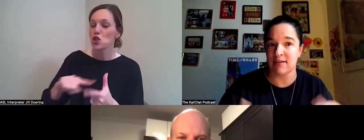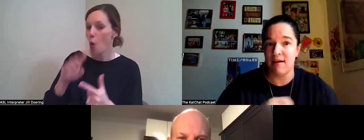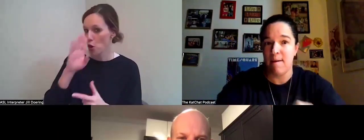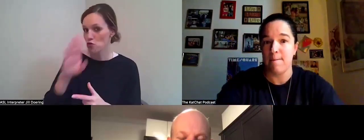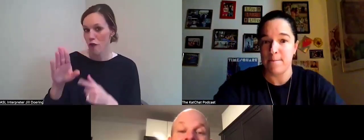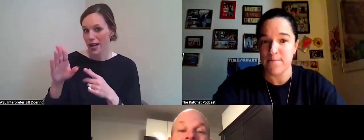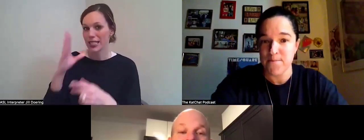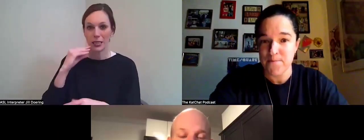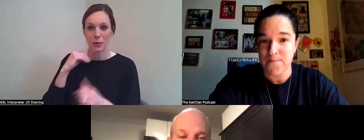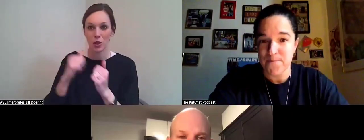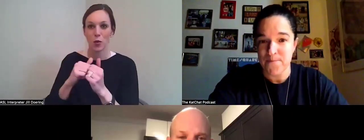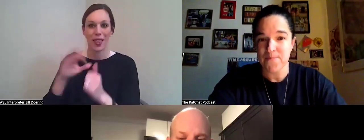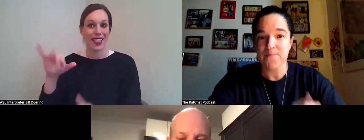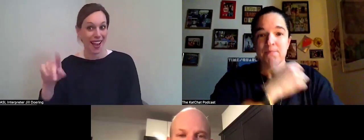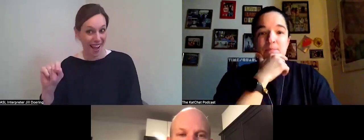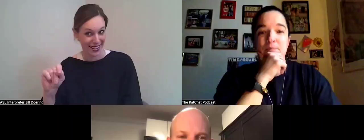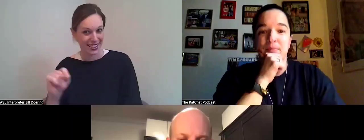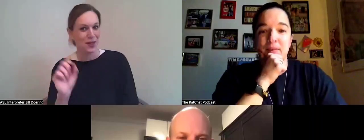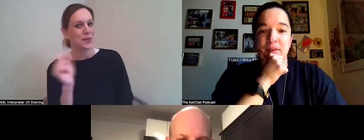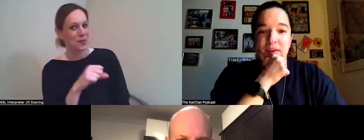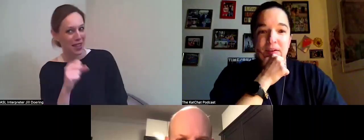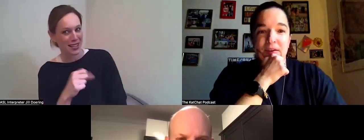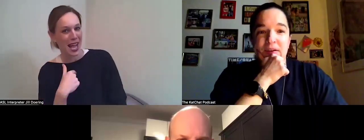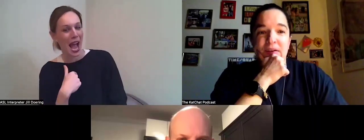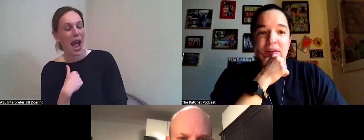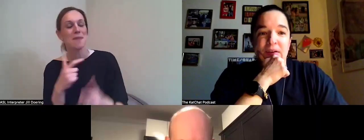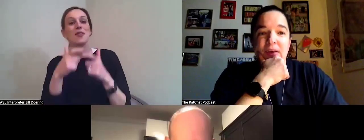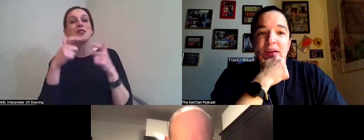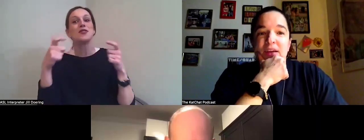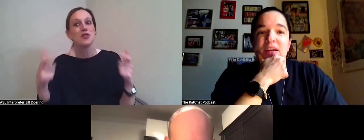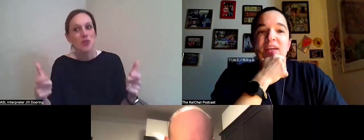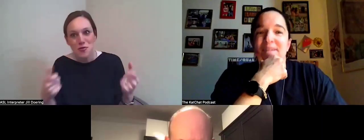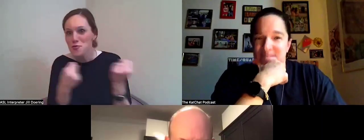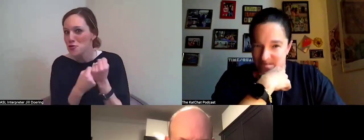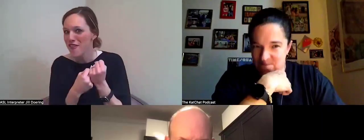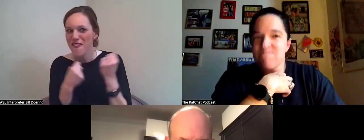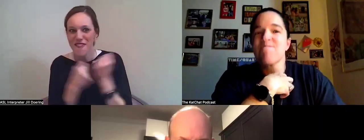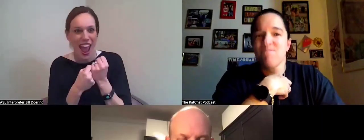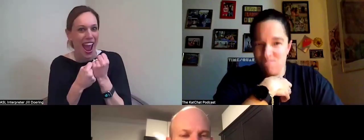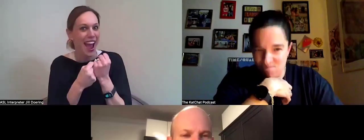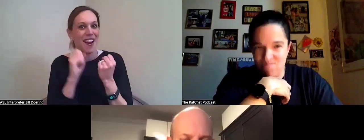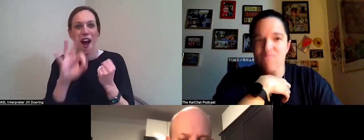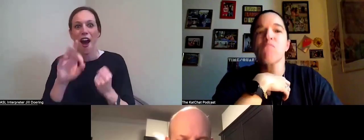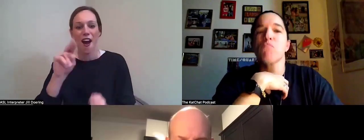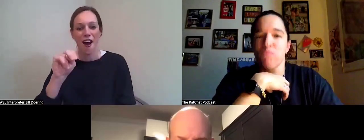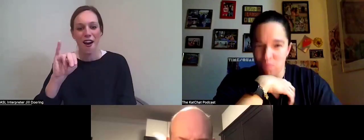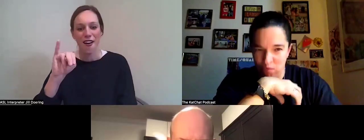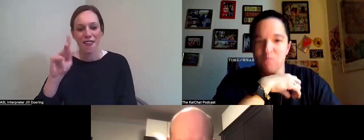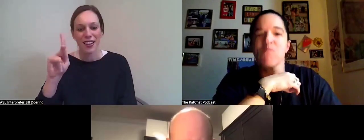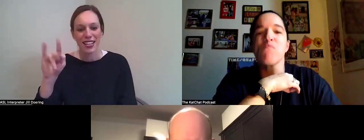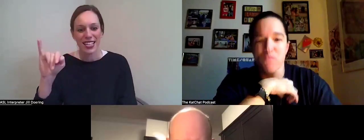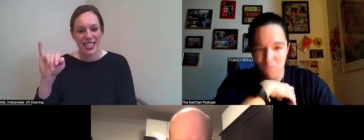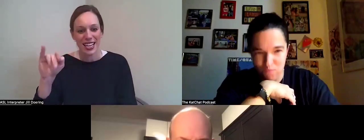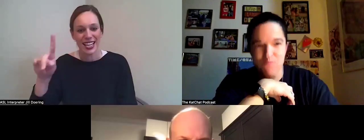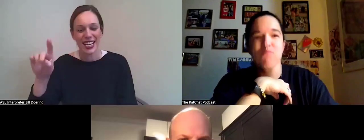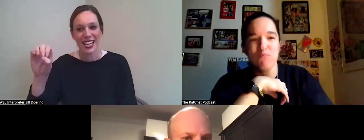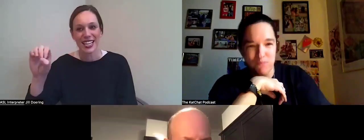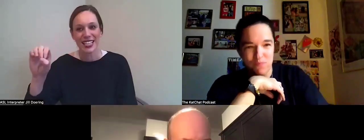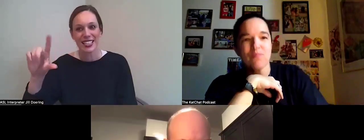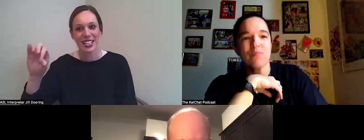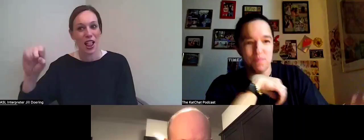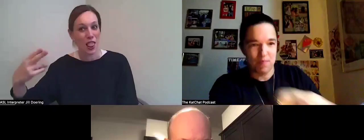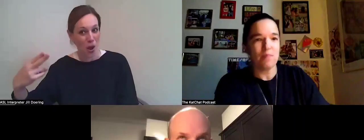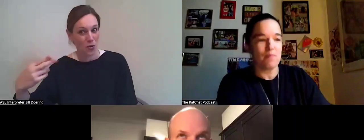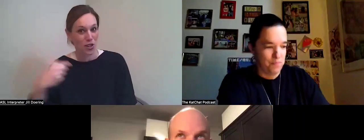cast. yes, I'm a huge fan of Nikki DeLoach. Luckily, I had the opportunity to work